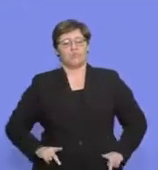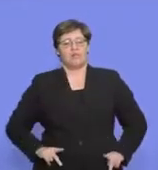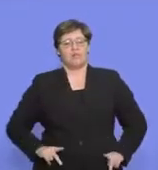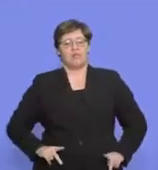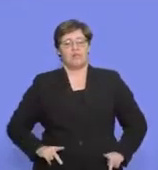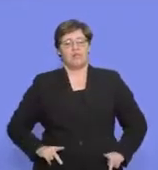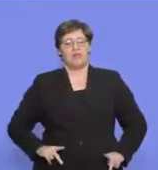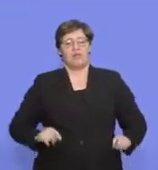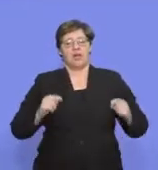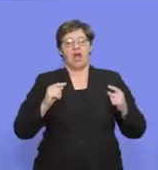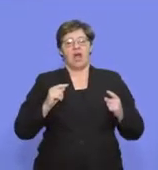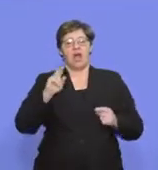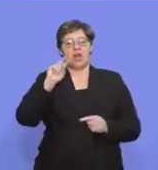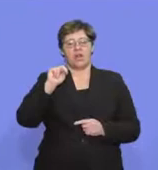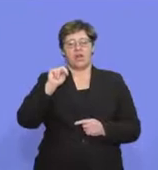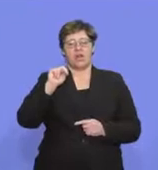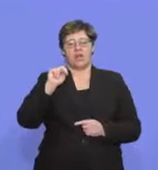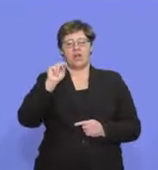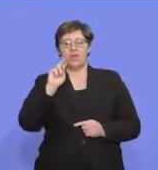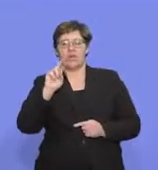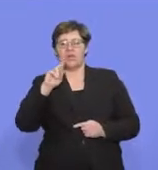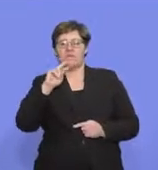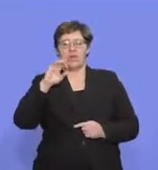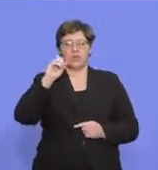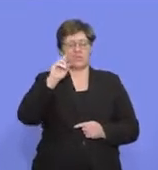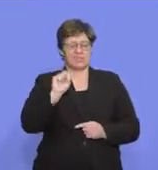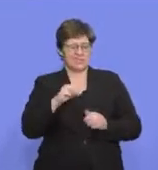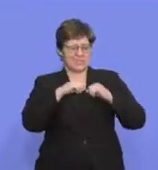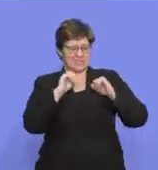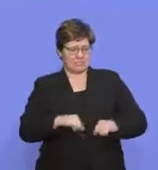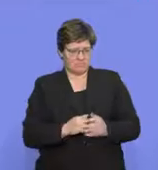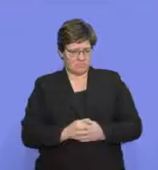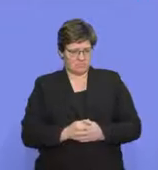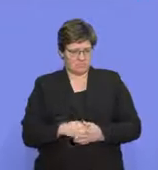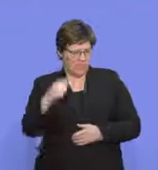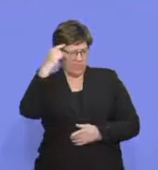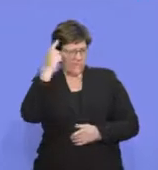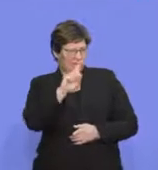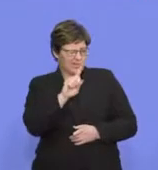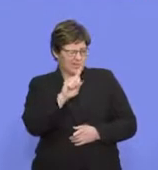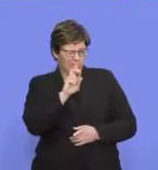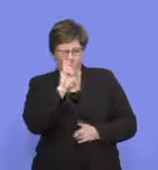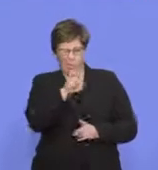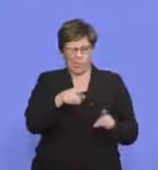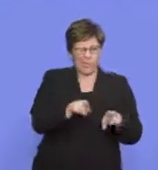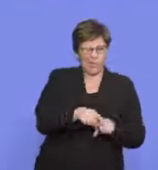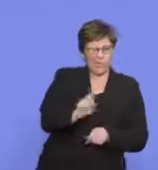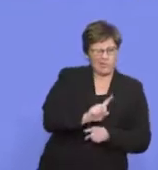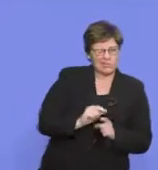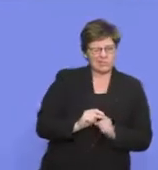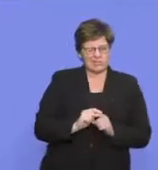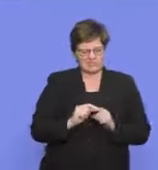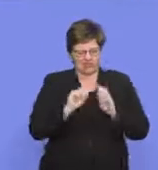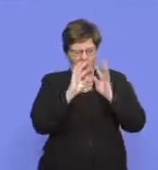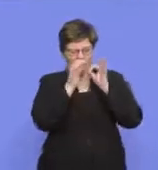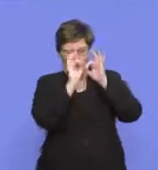Right, have you ever thought about your nervous system? Did you think about what it looks like? Is it wires? Is it fibers? What does it